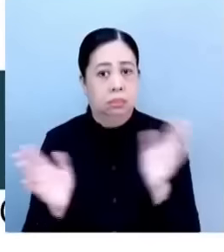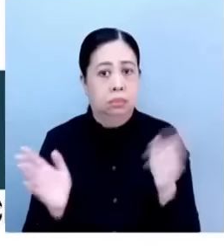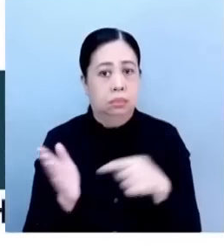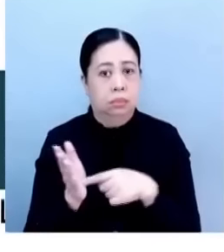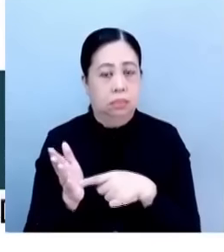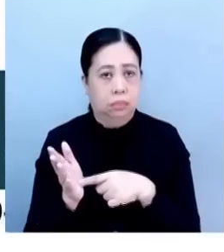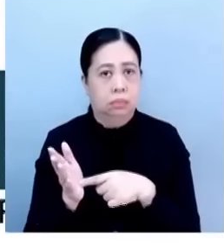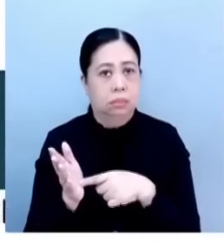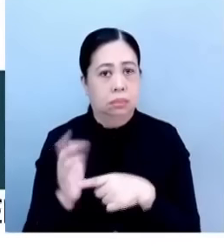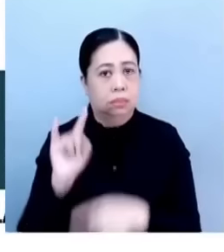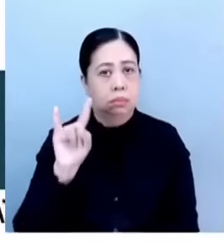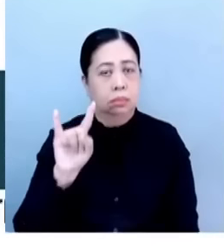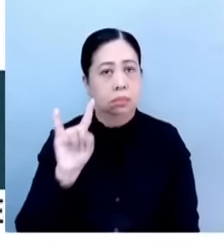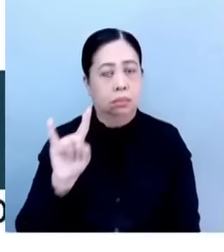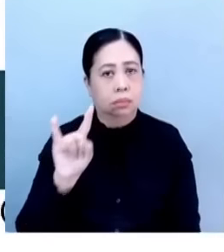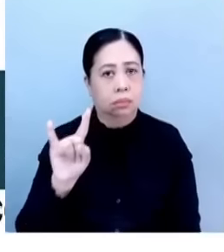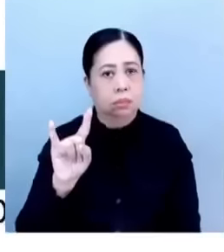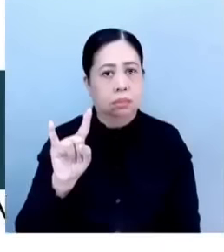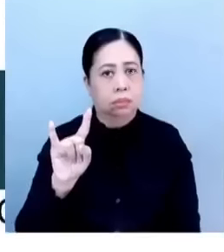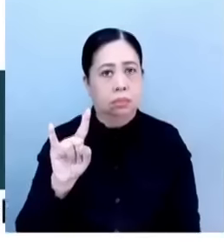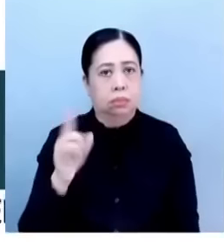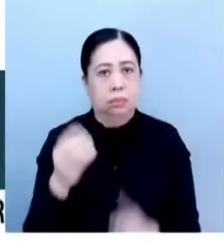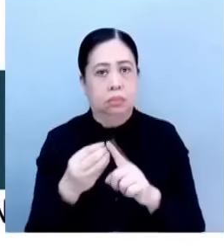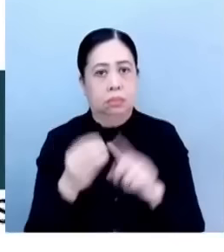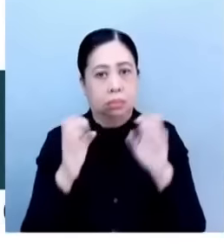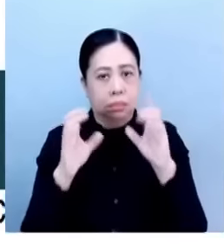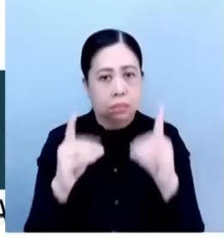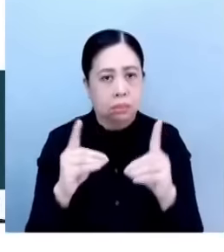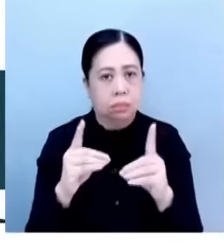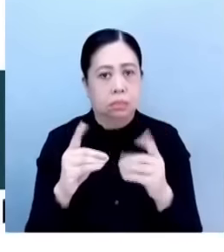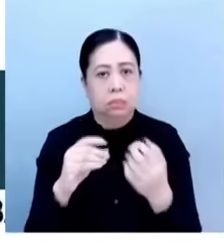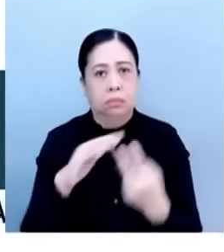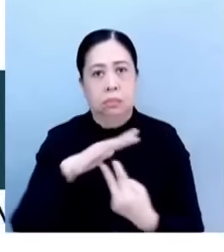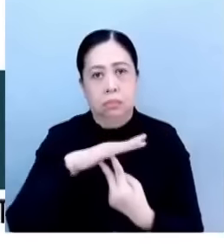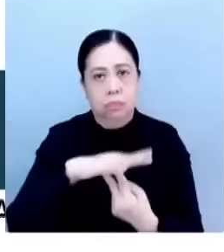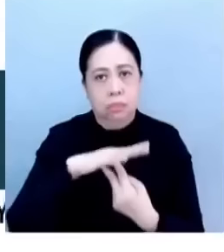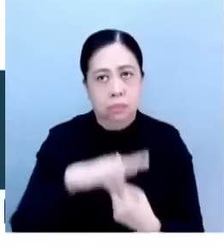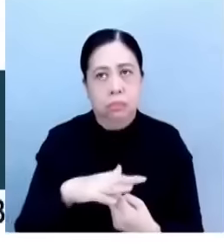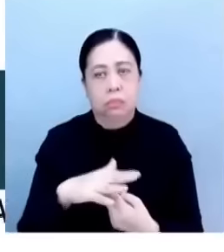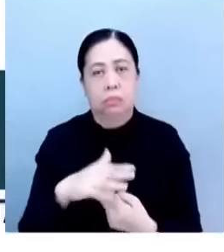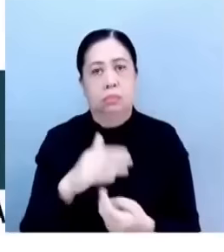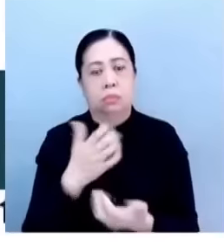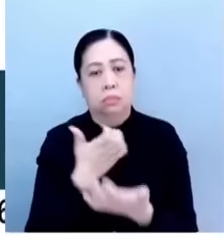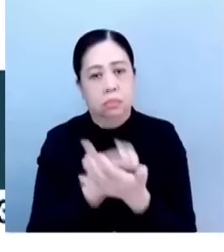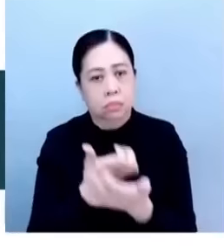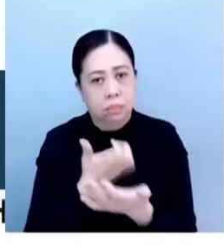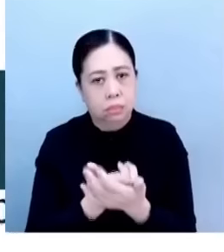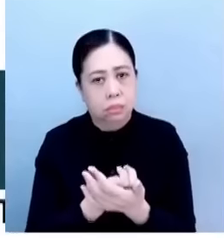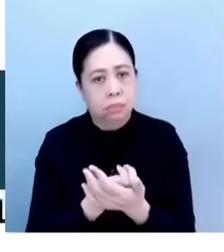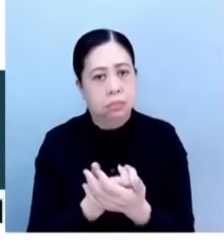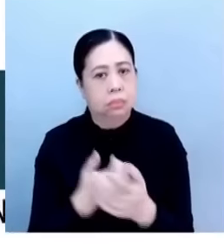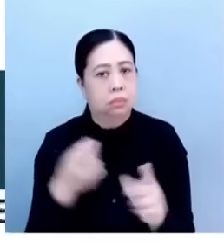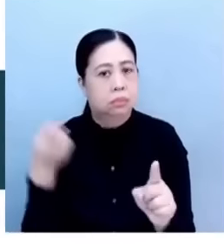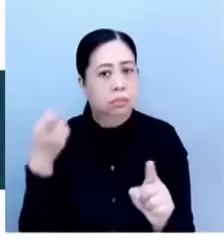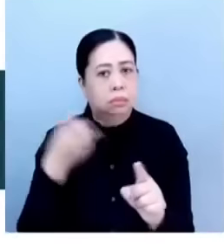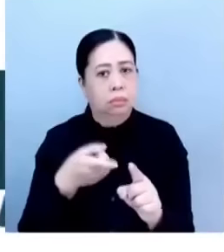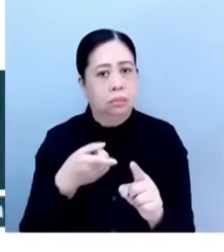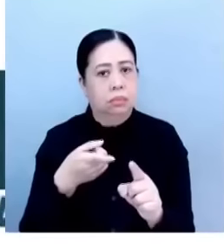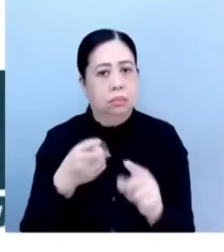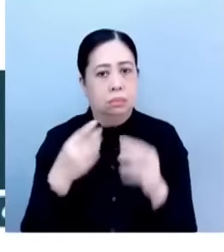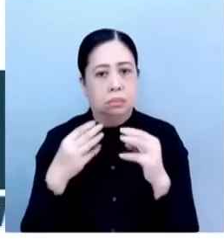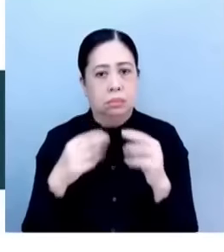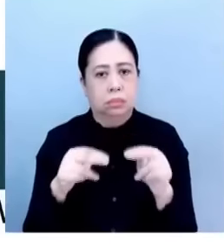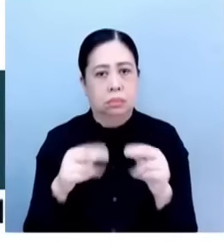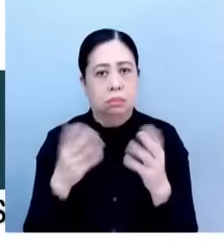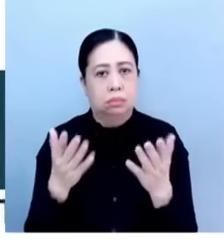ad. On education, unemployment, economy. Yun ang main message ng